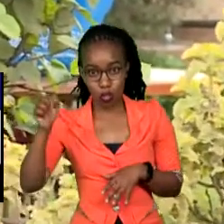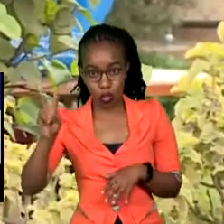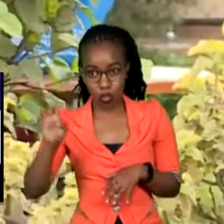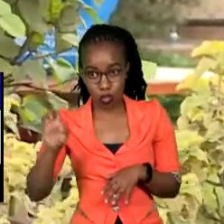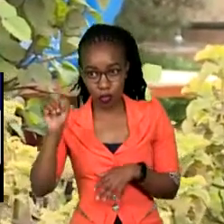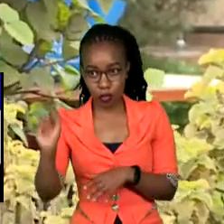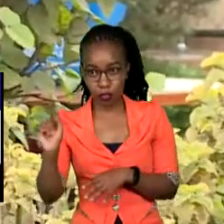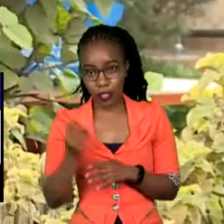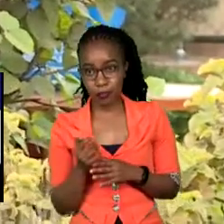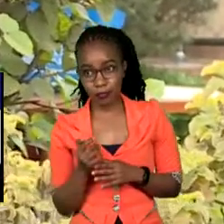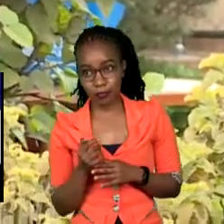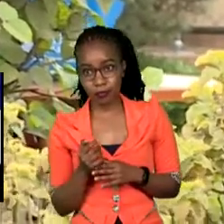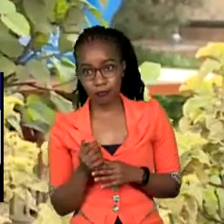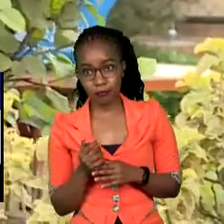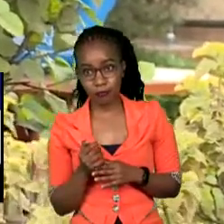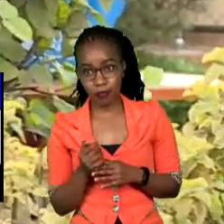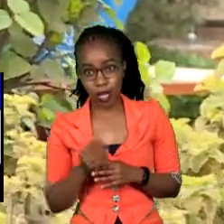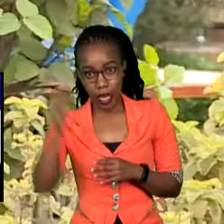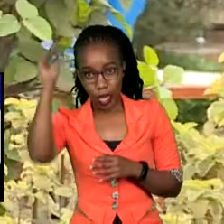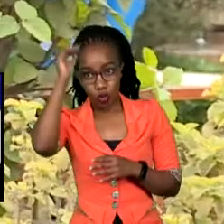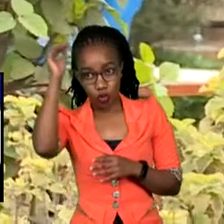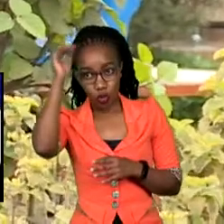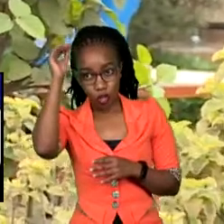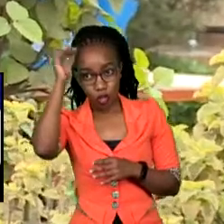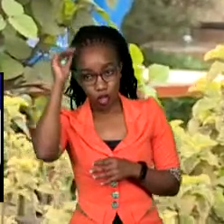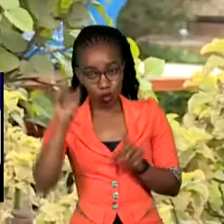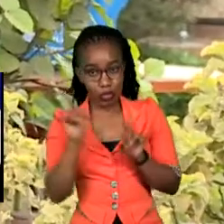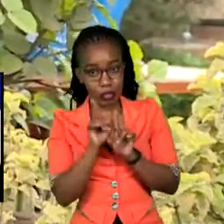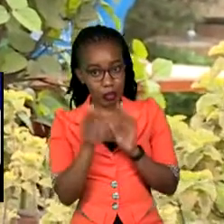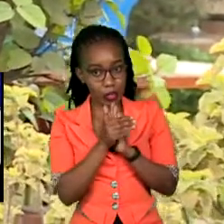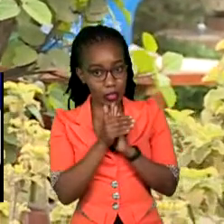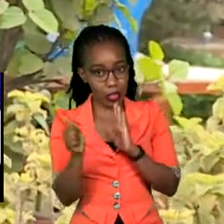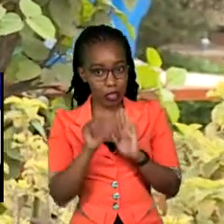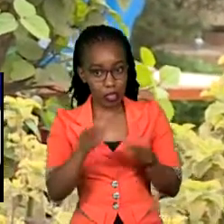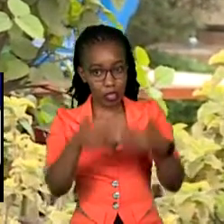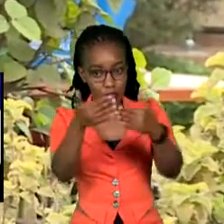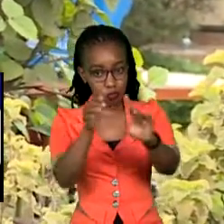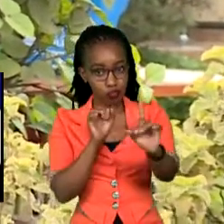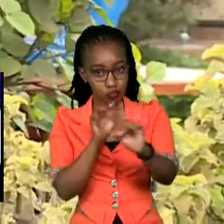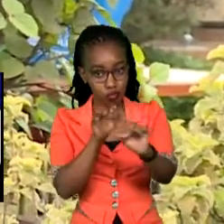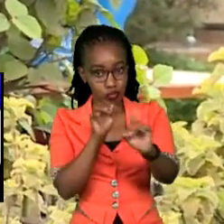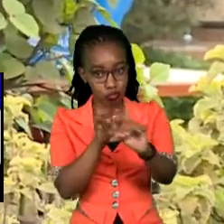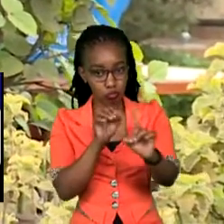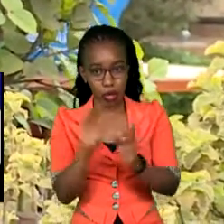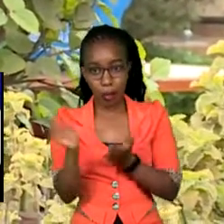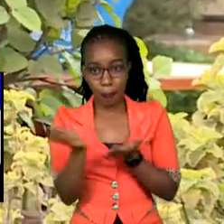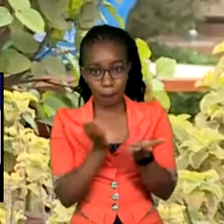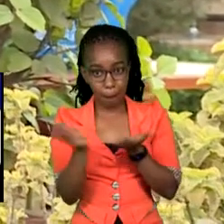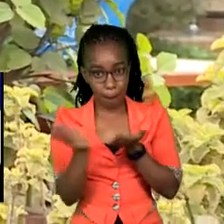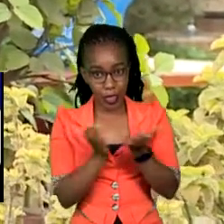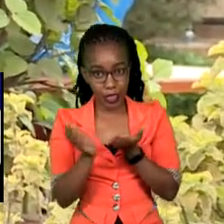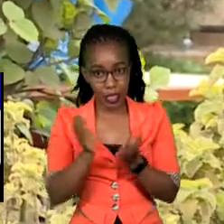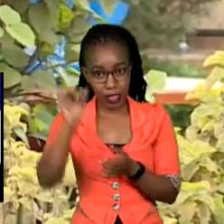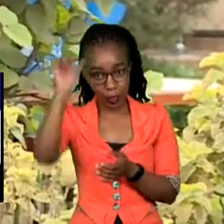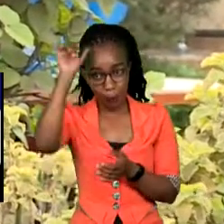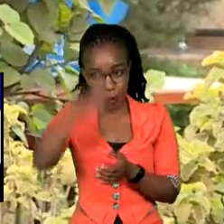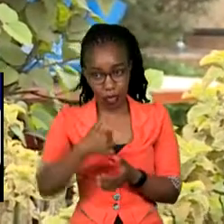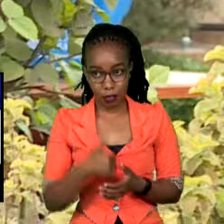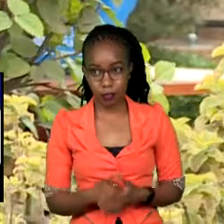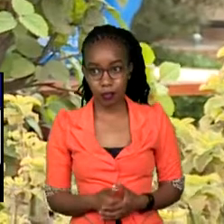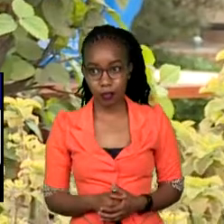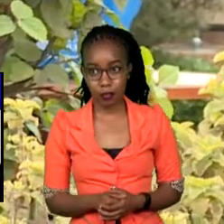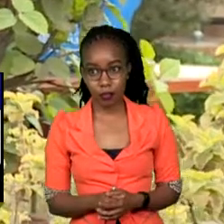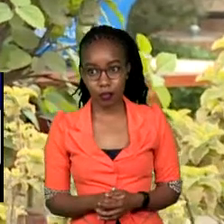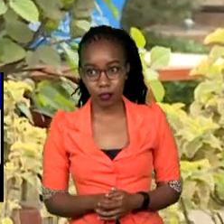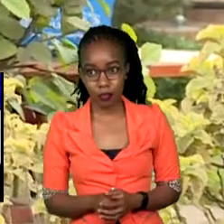only provide an alternative to education and also skill, but also mentors a business mind. Reporting for Switch TV, my name is